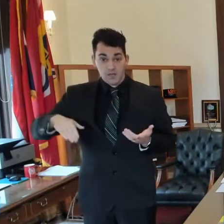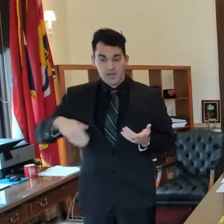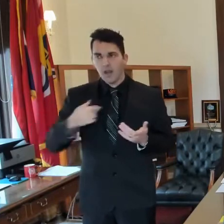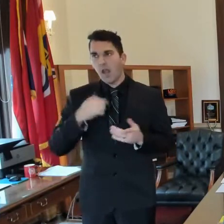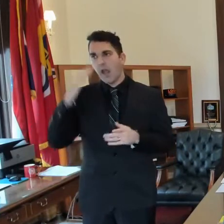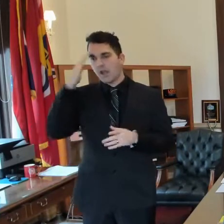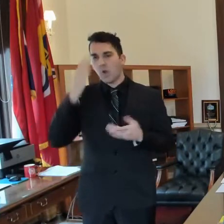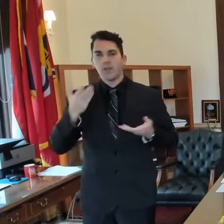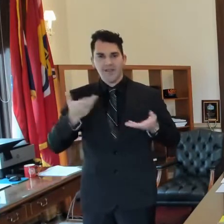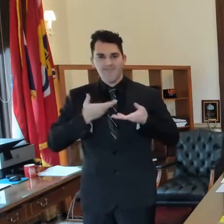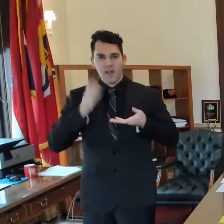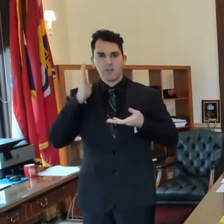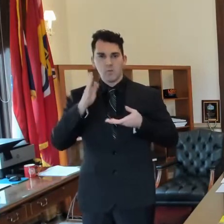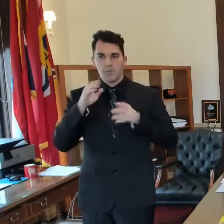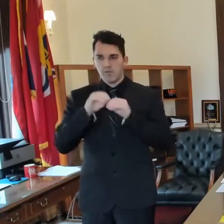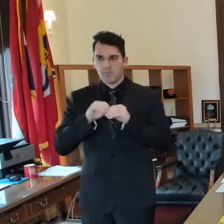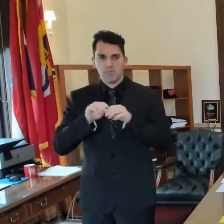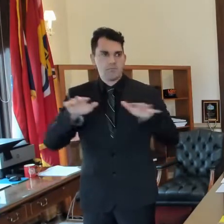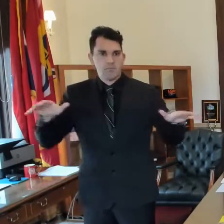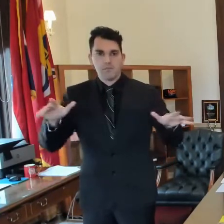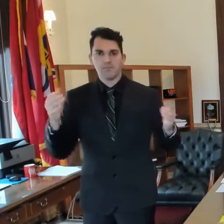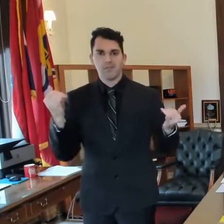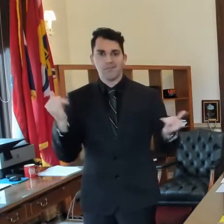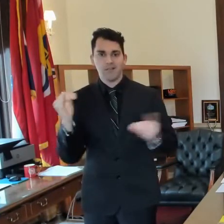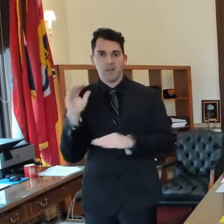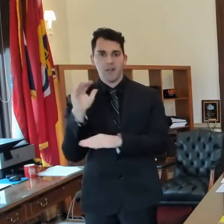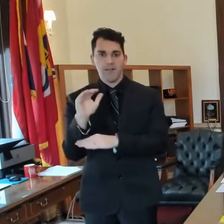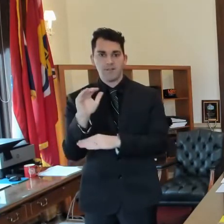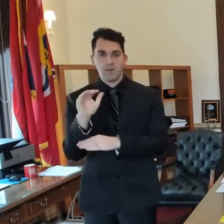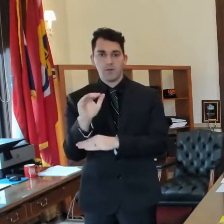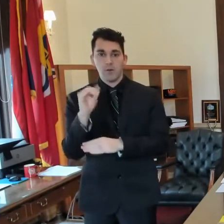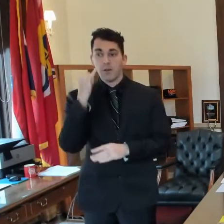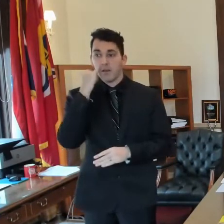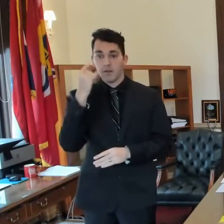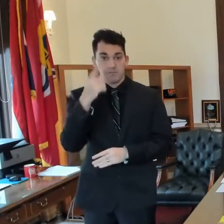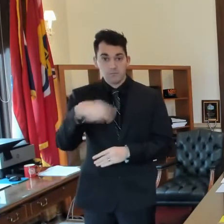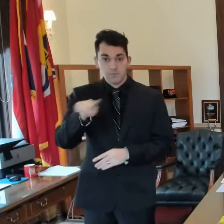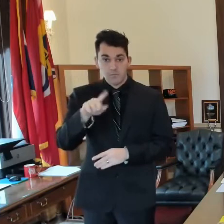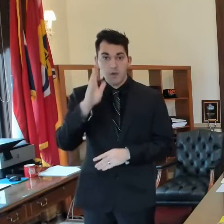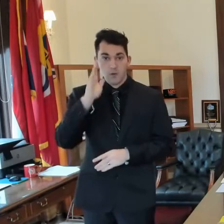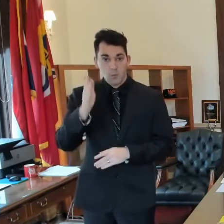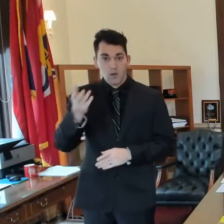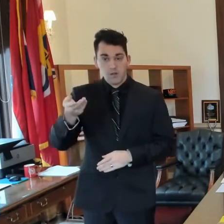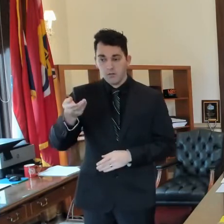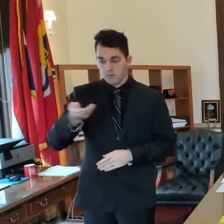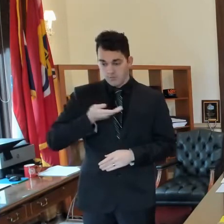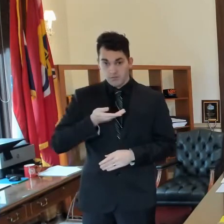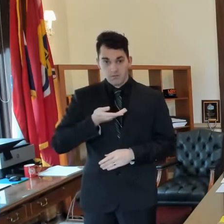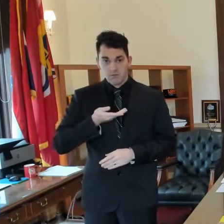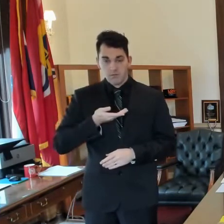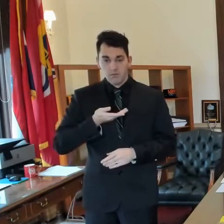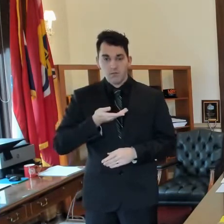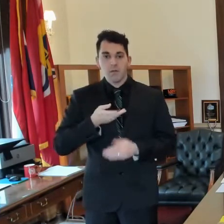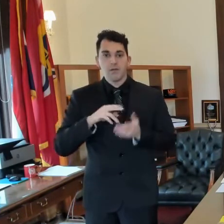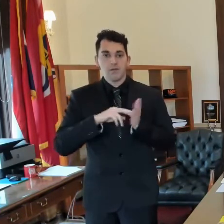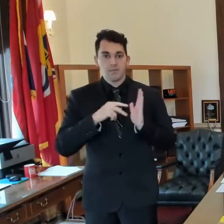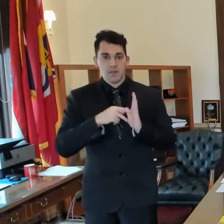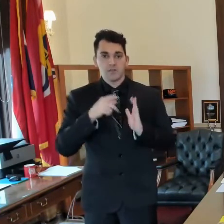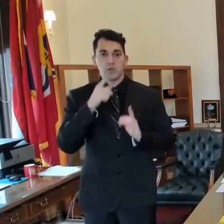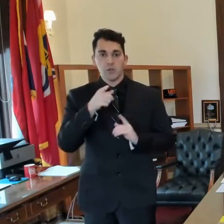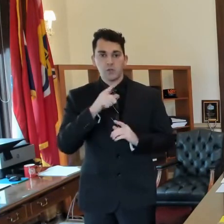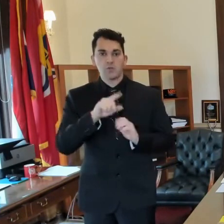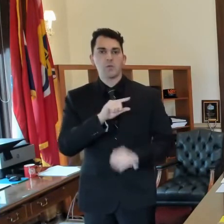this afternoon. Those of you who are getting an invitation because you're on our list and because you're eligible, you'll get